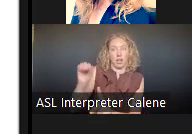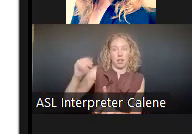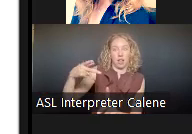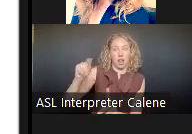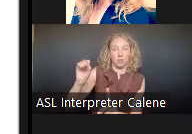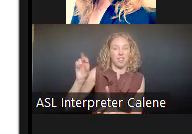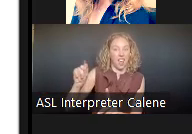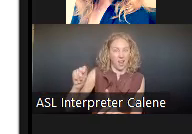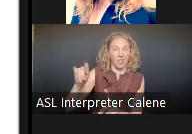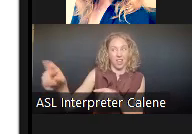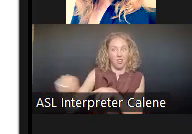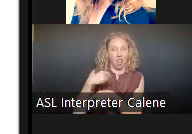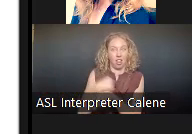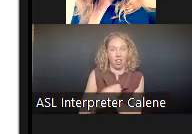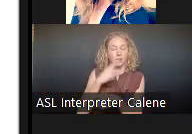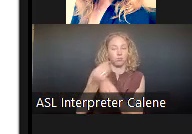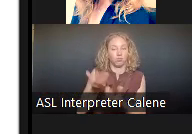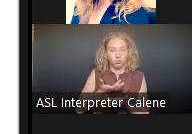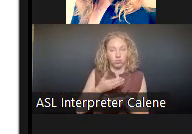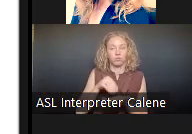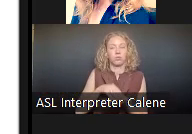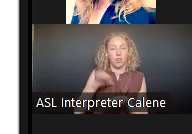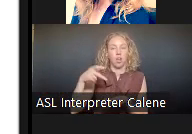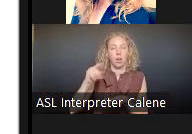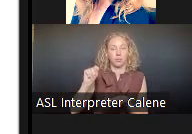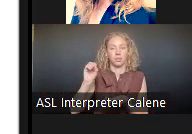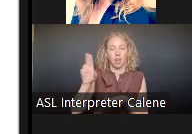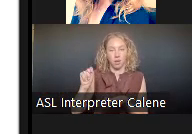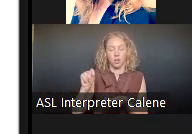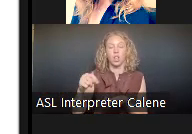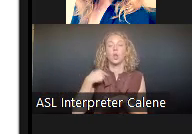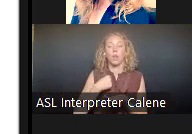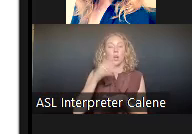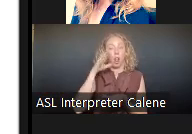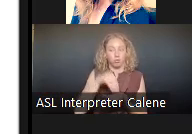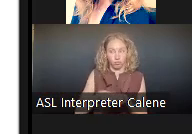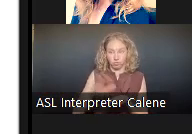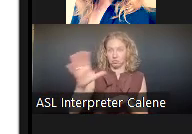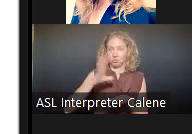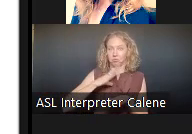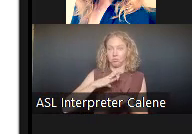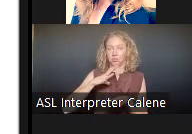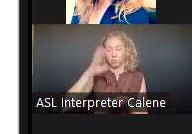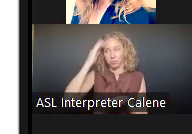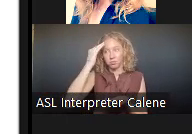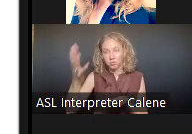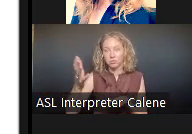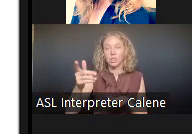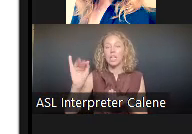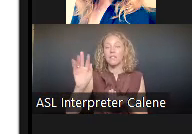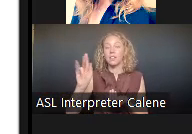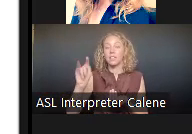opt-out, but we write that information down. We let them know that if their kit